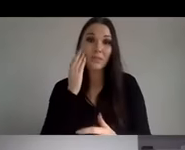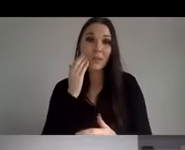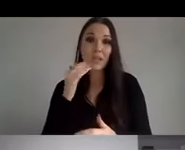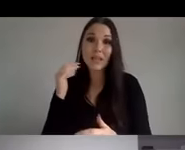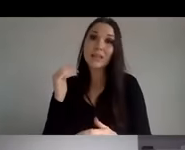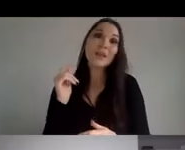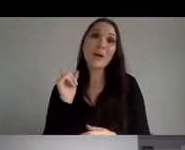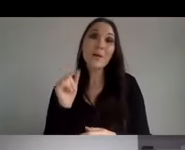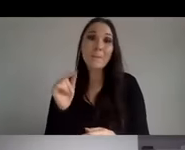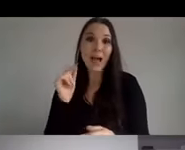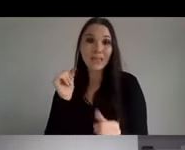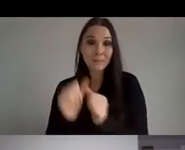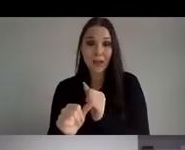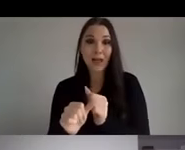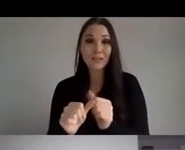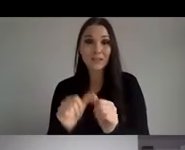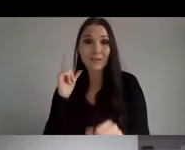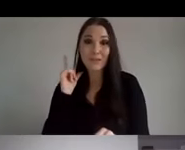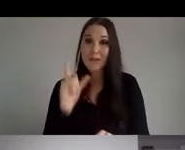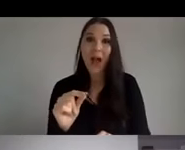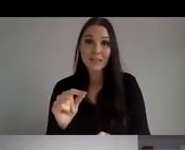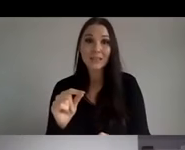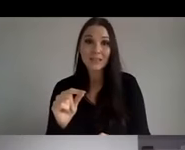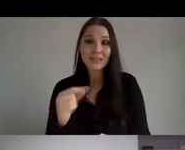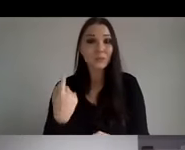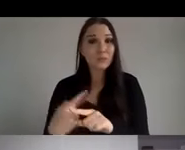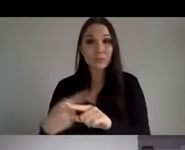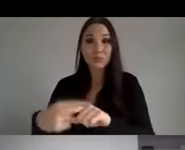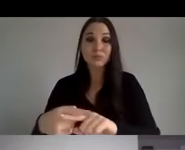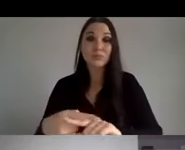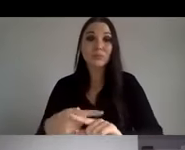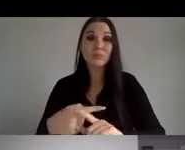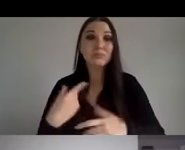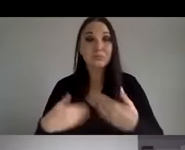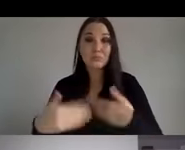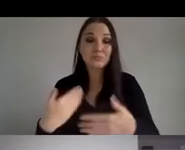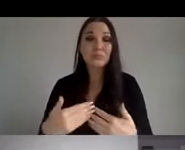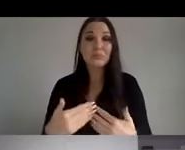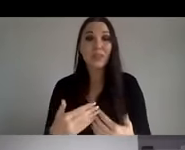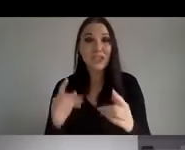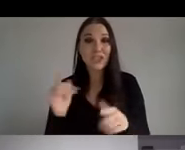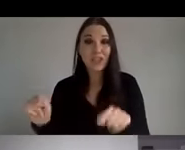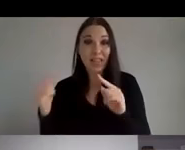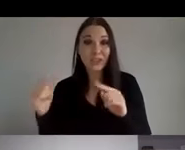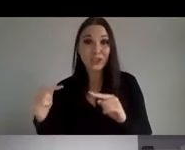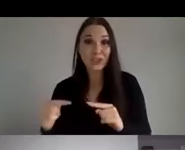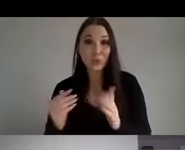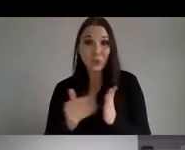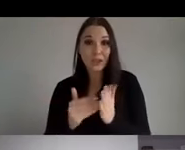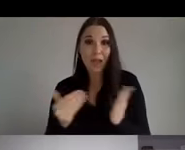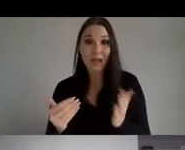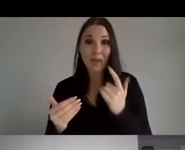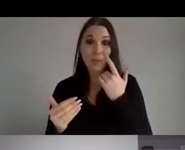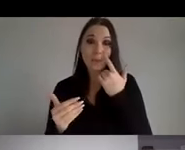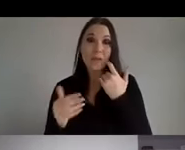passes, which are fully deterministic. And that's the idea. And this is really the challenge today. So it's not